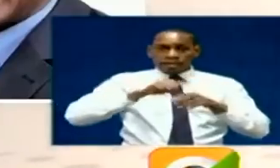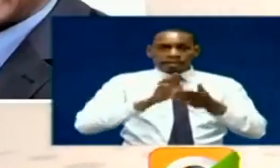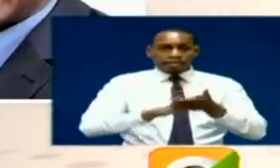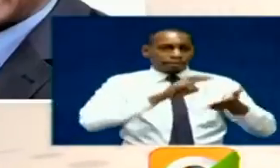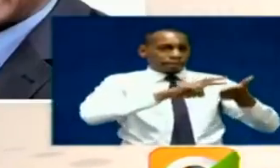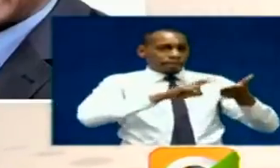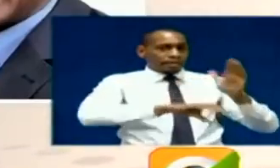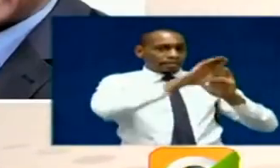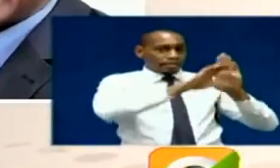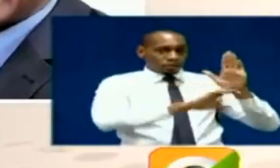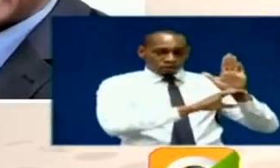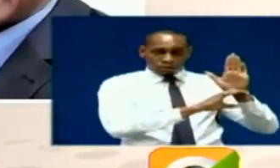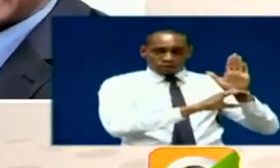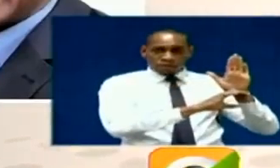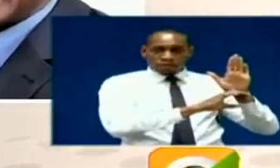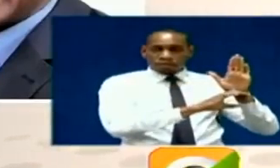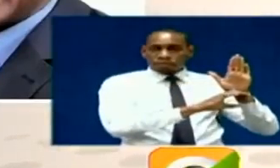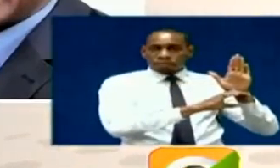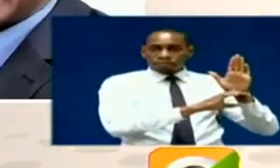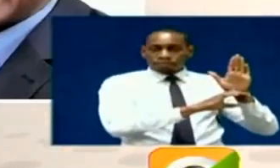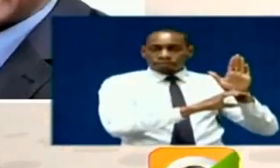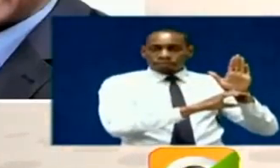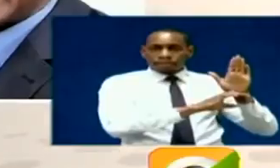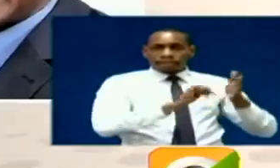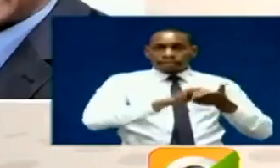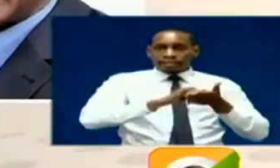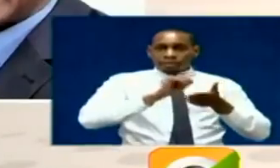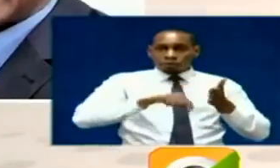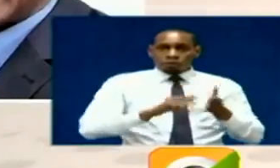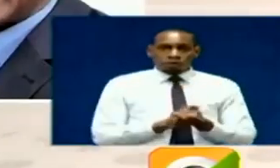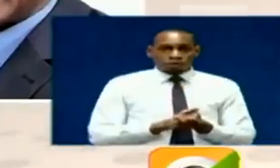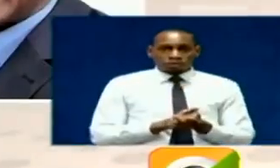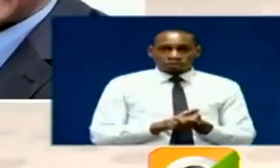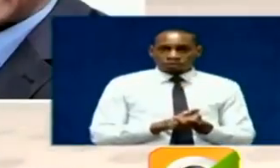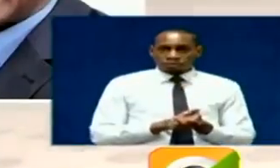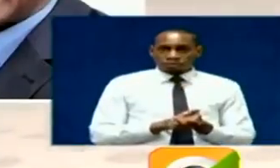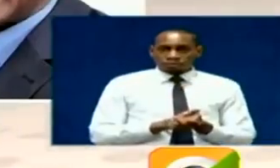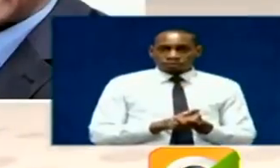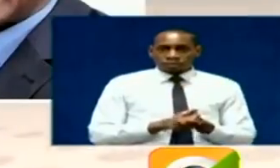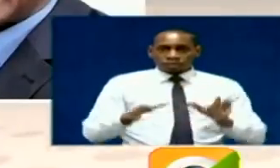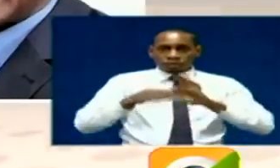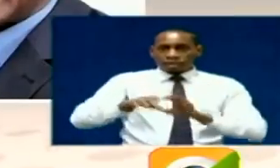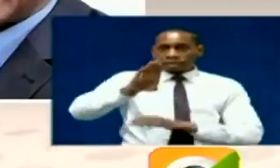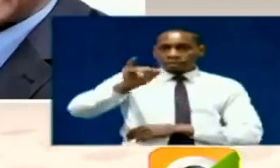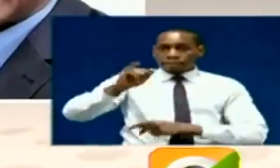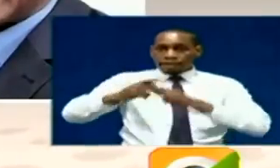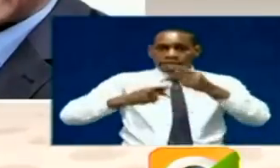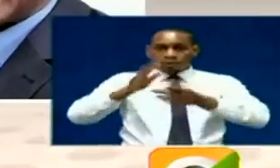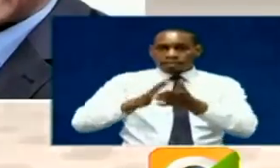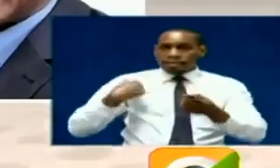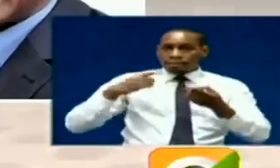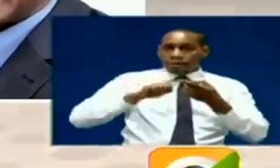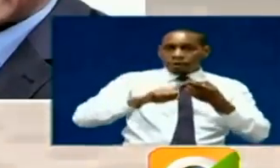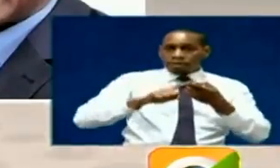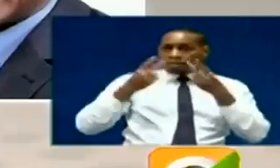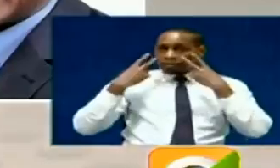the constitutional and statutory or regulatory requirements that have been followed throughout in the BBI process. One, you